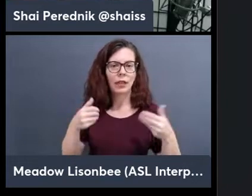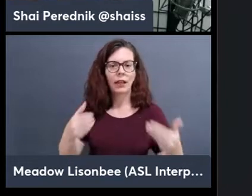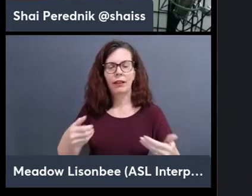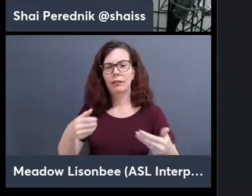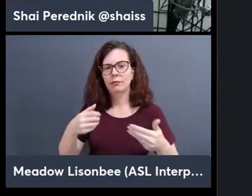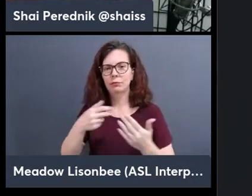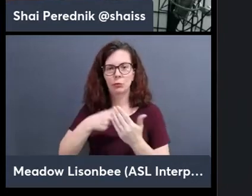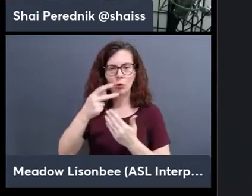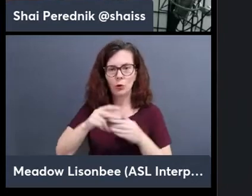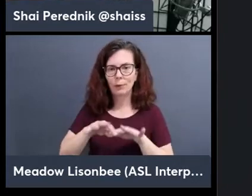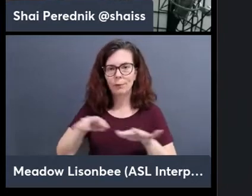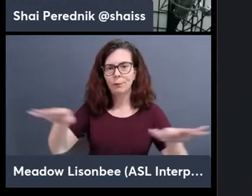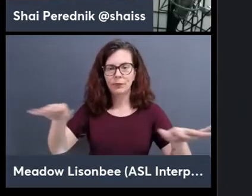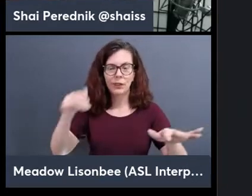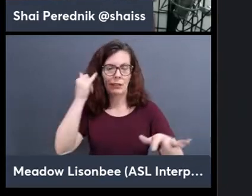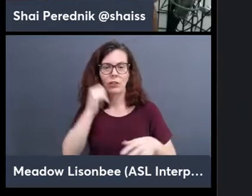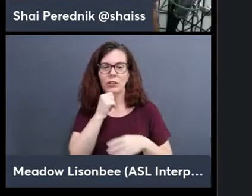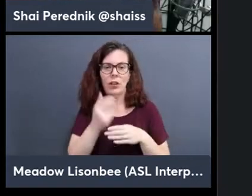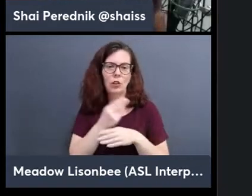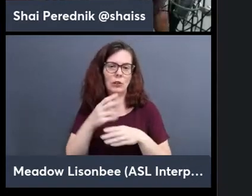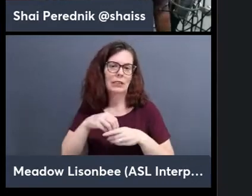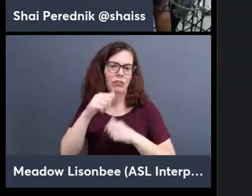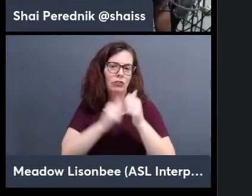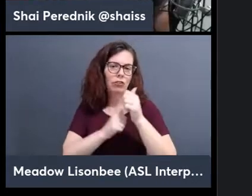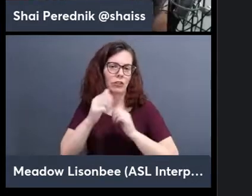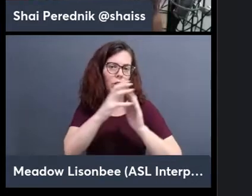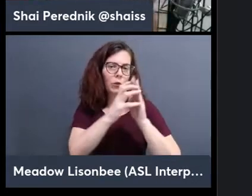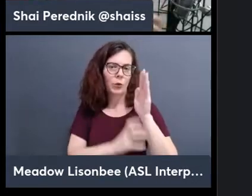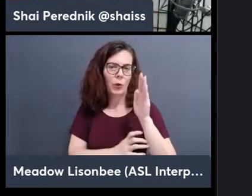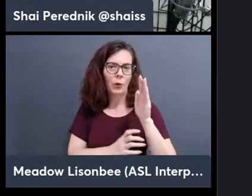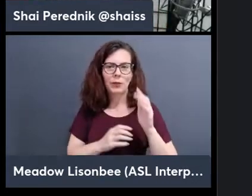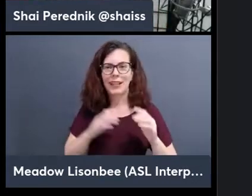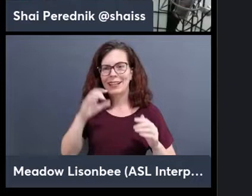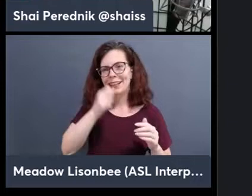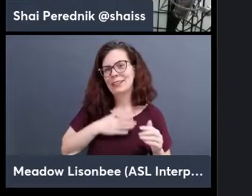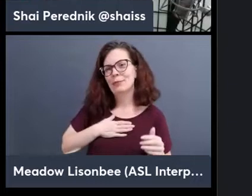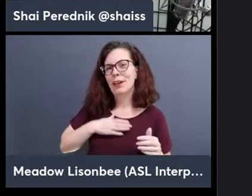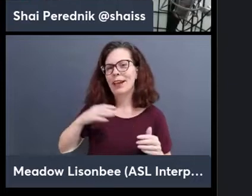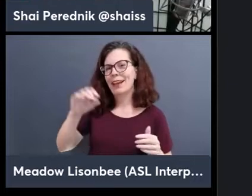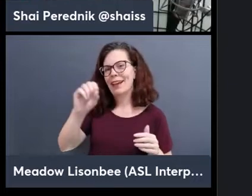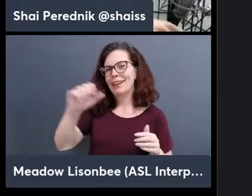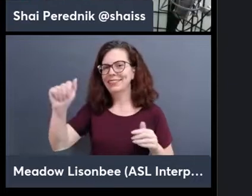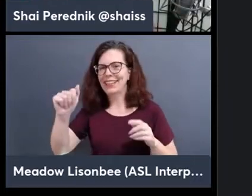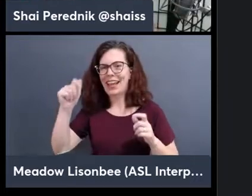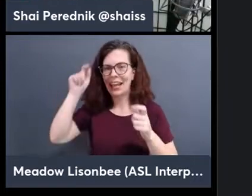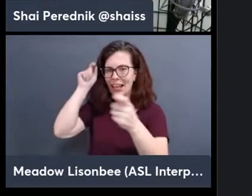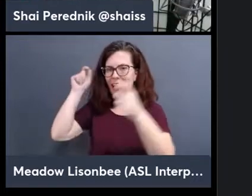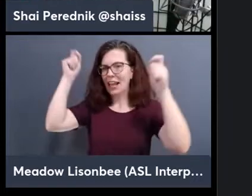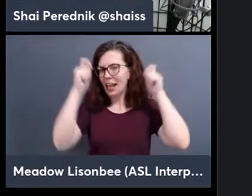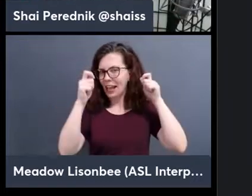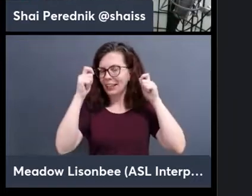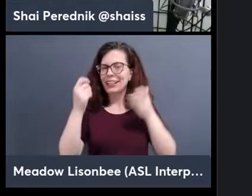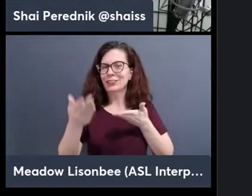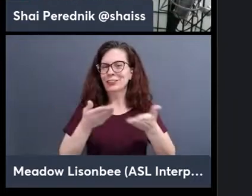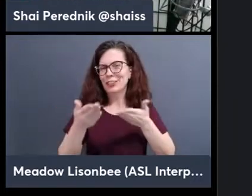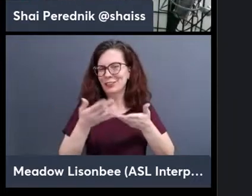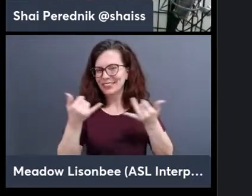programmatically if you're not using infrastructure code. I guess this is my SA hat being a service announcement. Start using